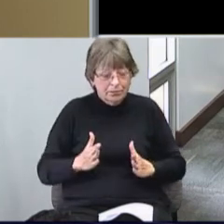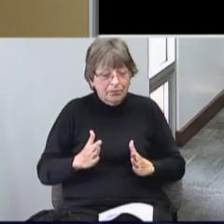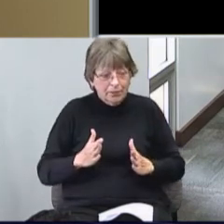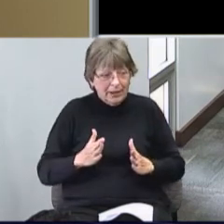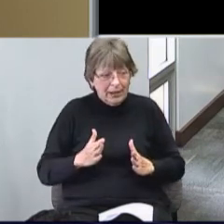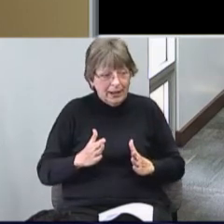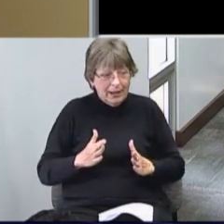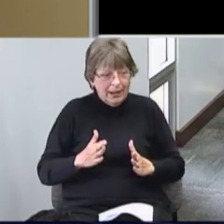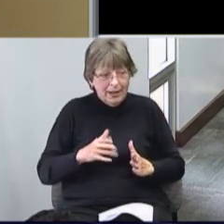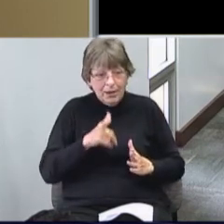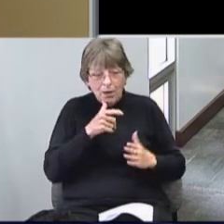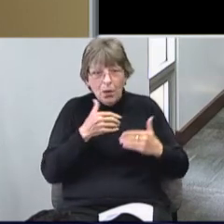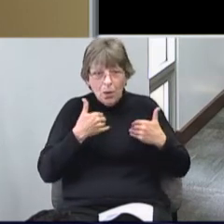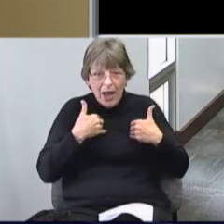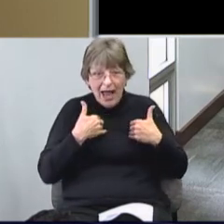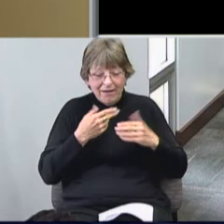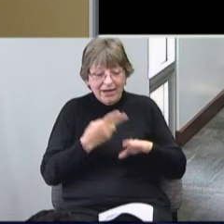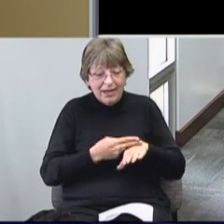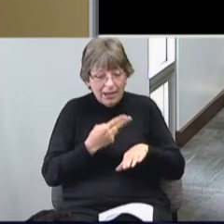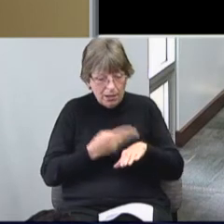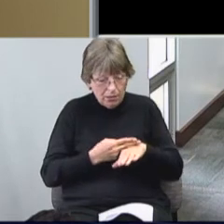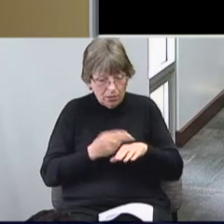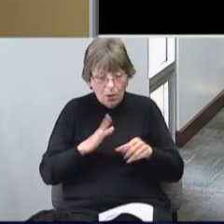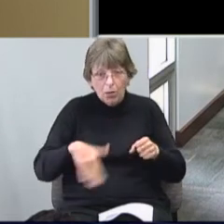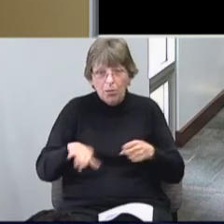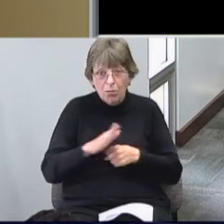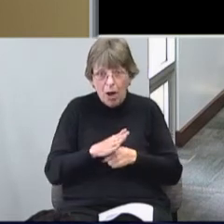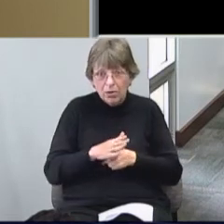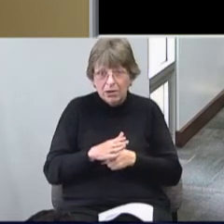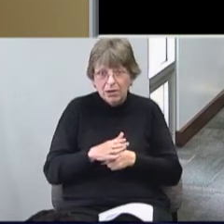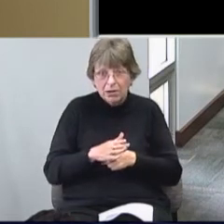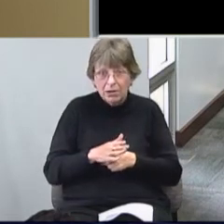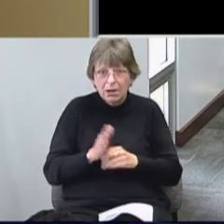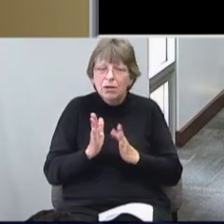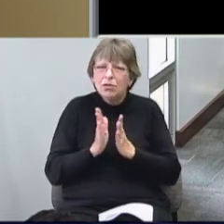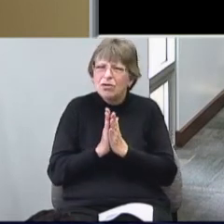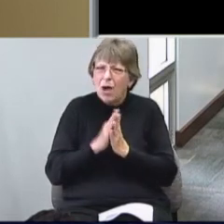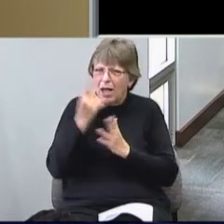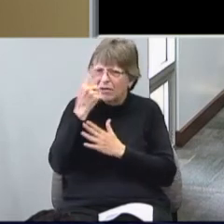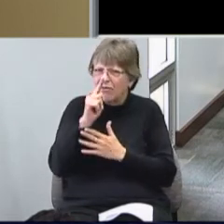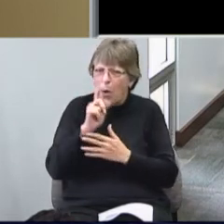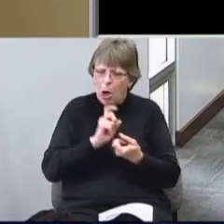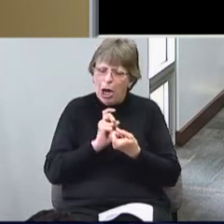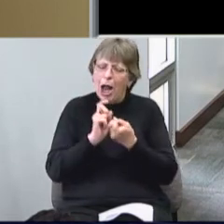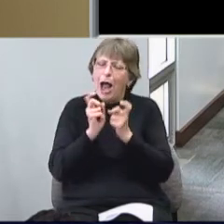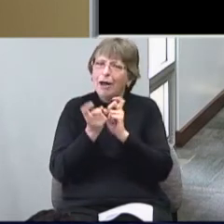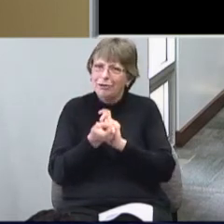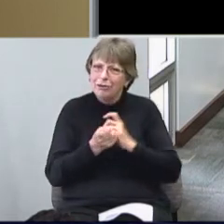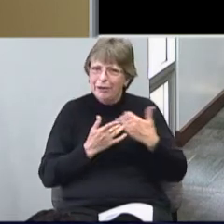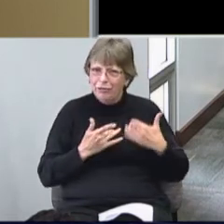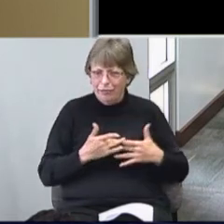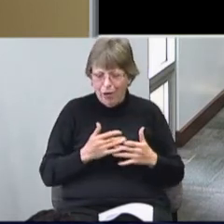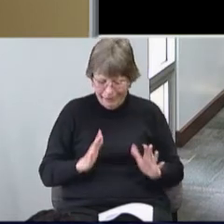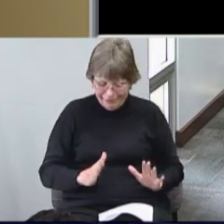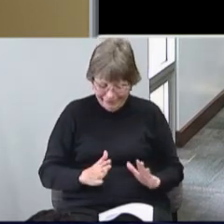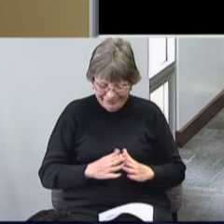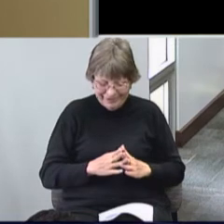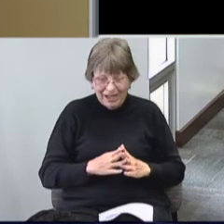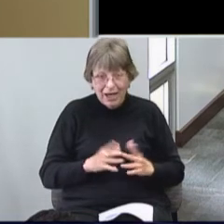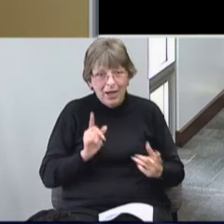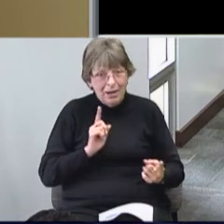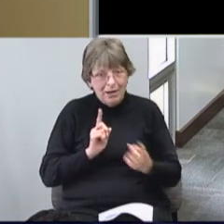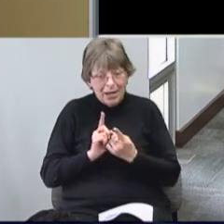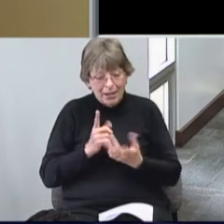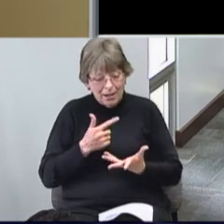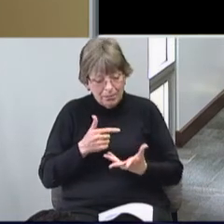who have historic properties to appeal a landmarks determination. And the appeals come to the City Council, and the